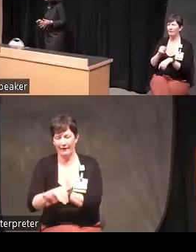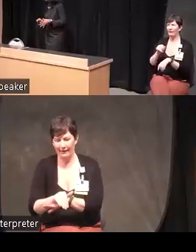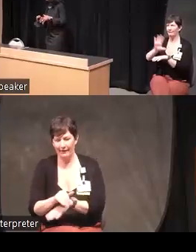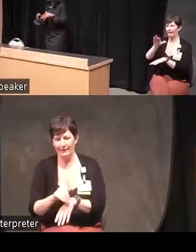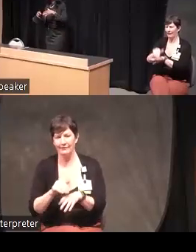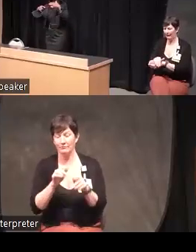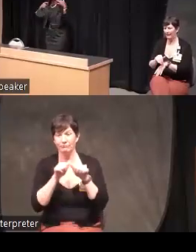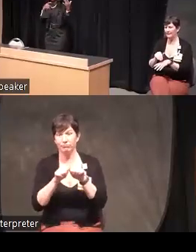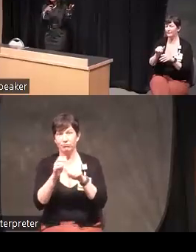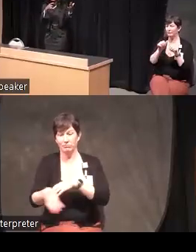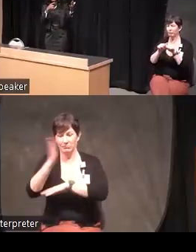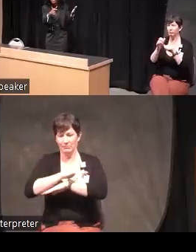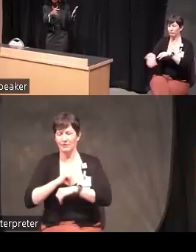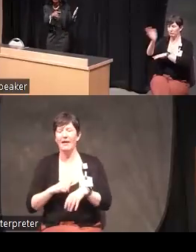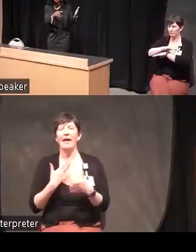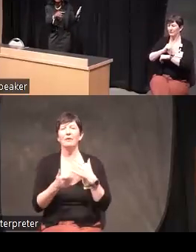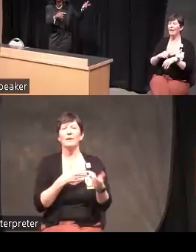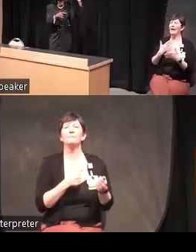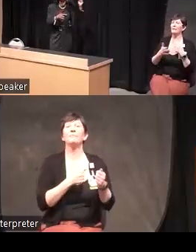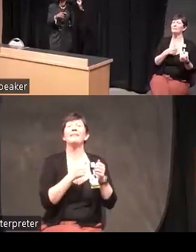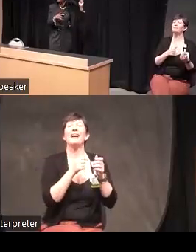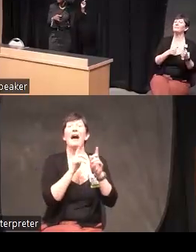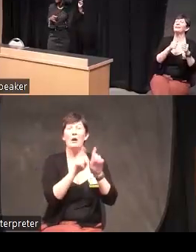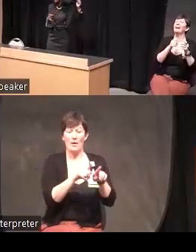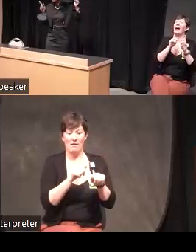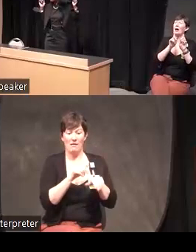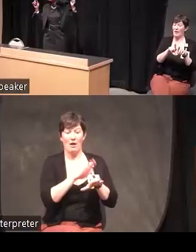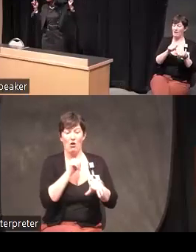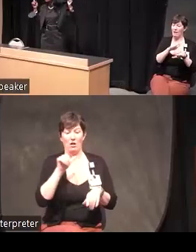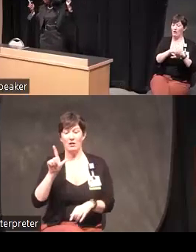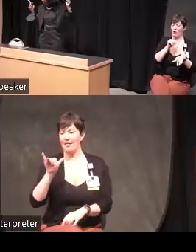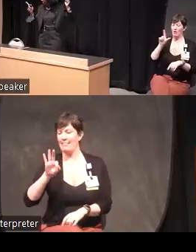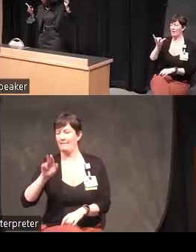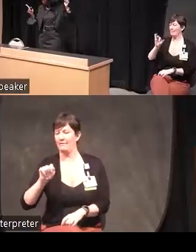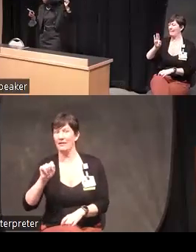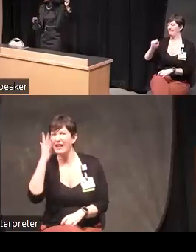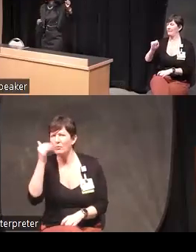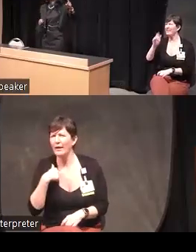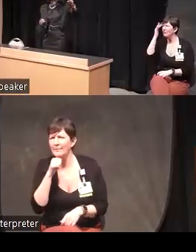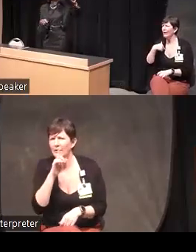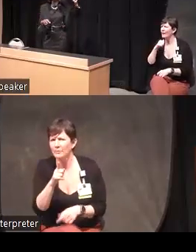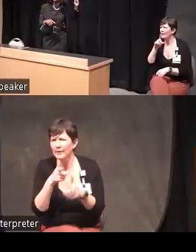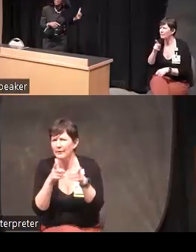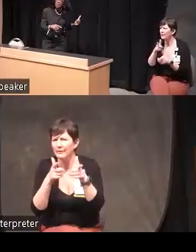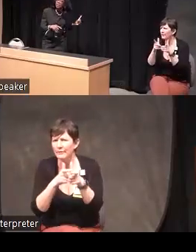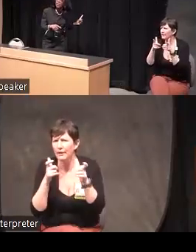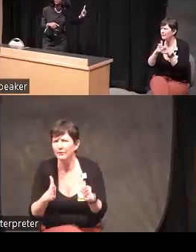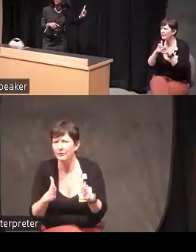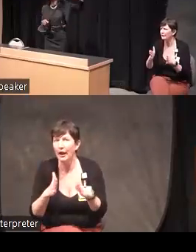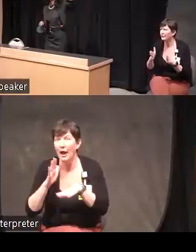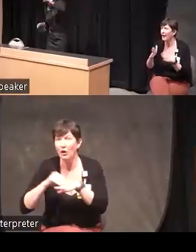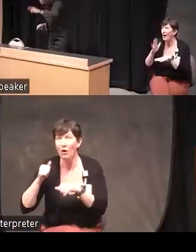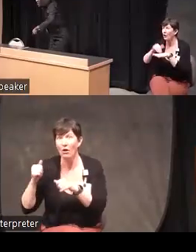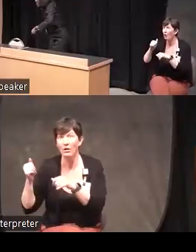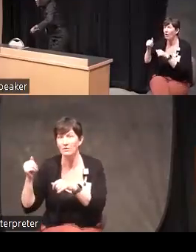right? And so I was going to my training run and I called a lift. That's how you know I'm not a real runner, right? Because I call a lift to the